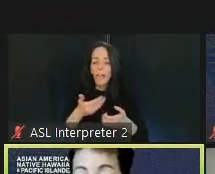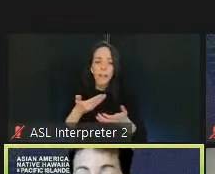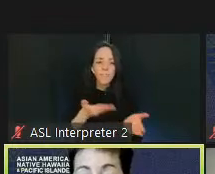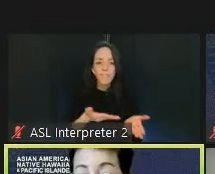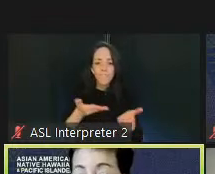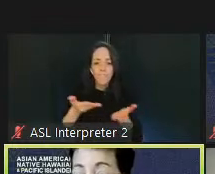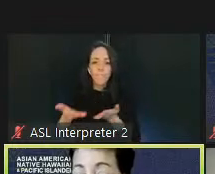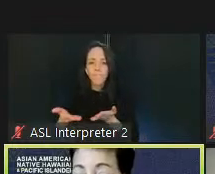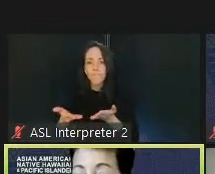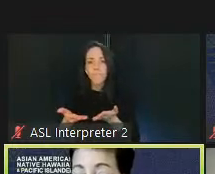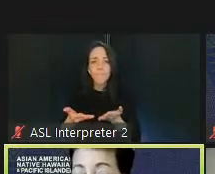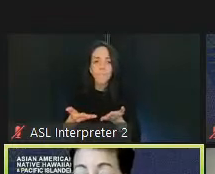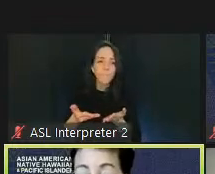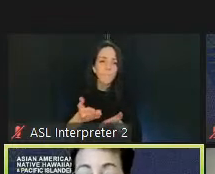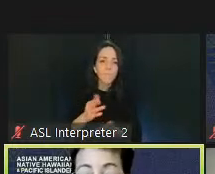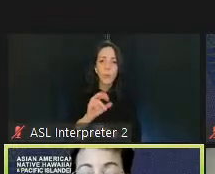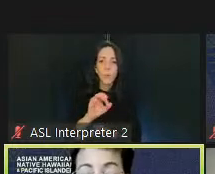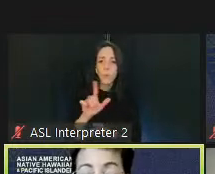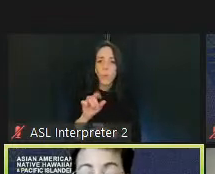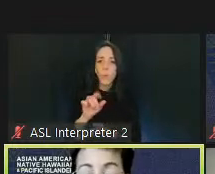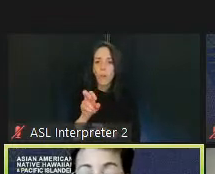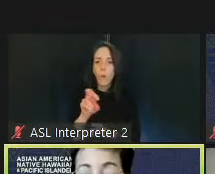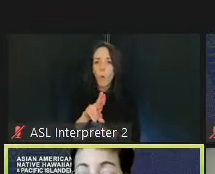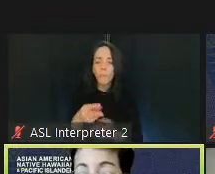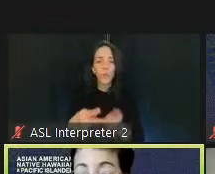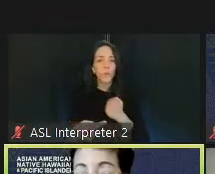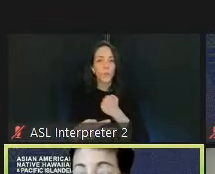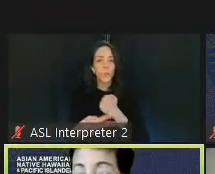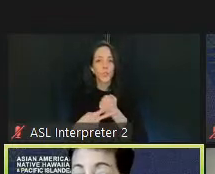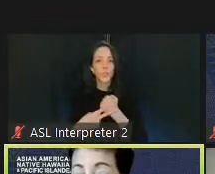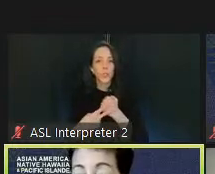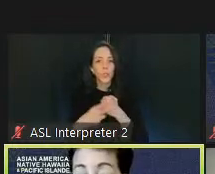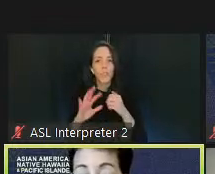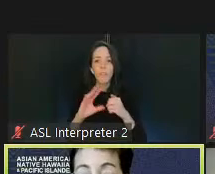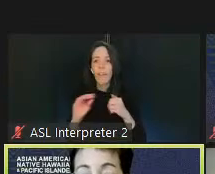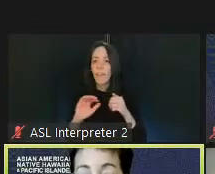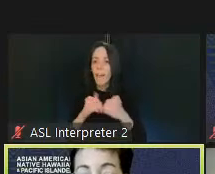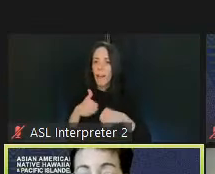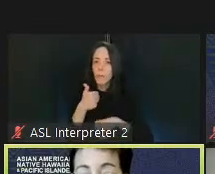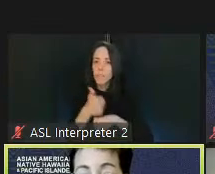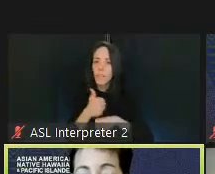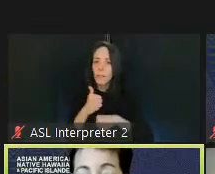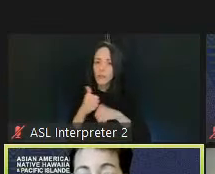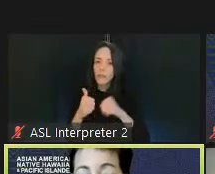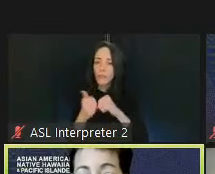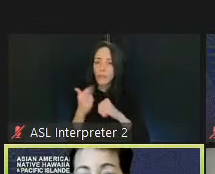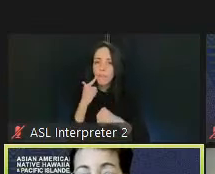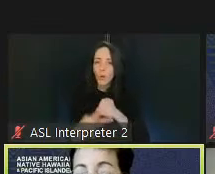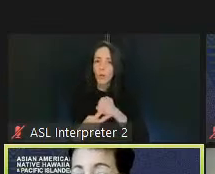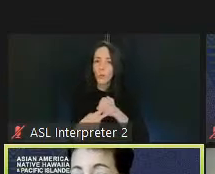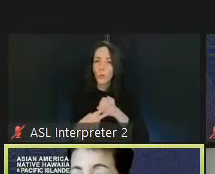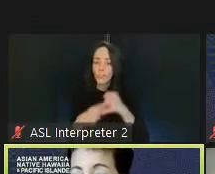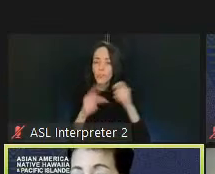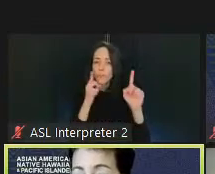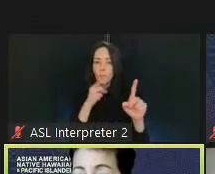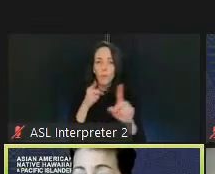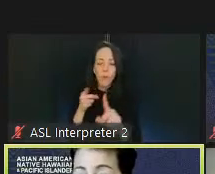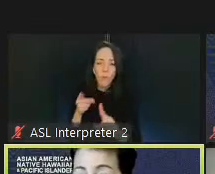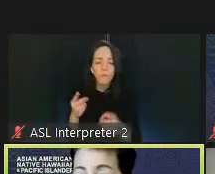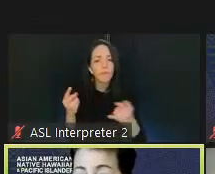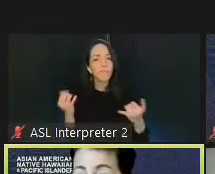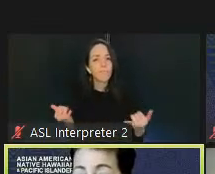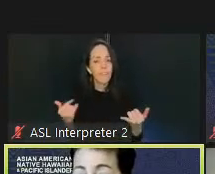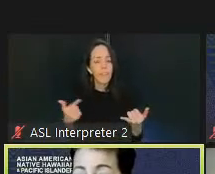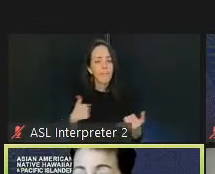reserves, you know, and our reserve targets. So I'm a little disheartened